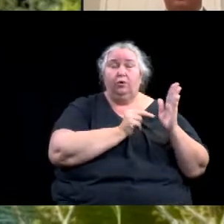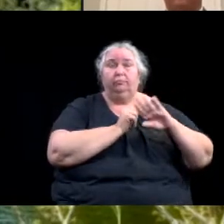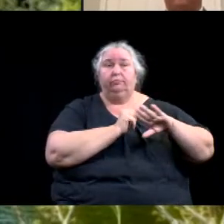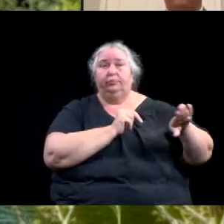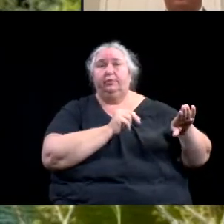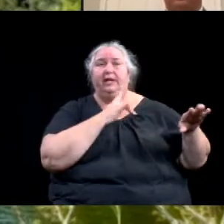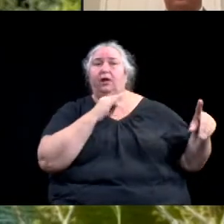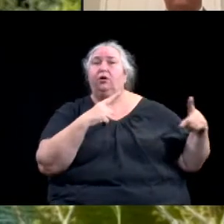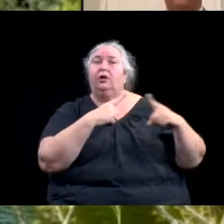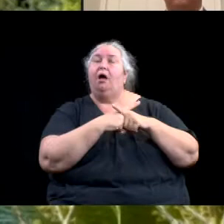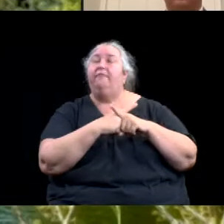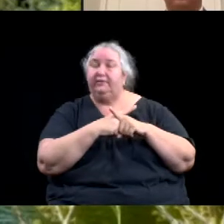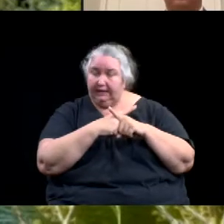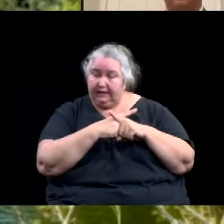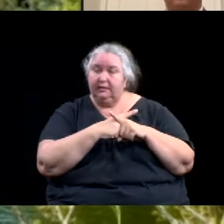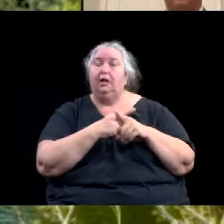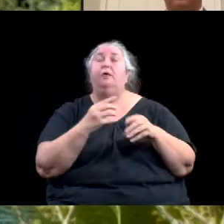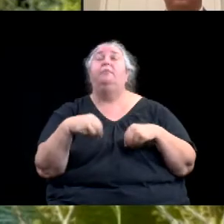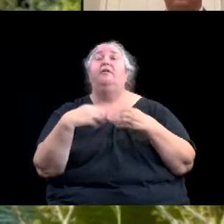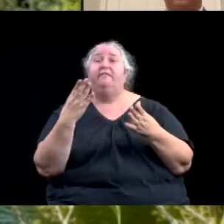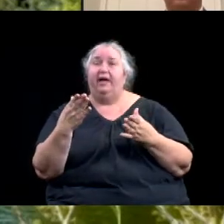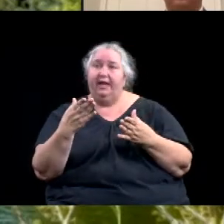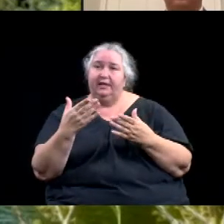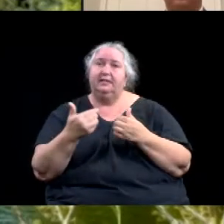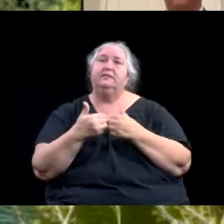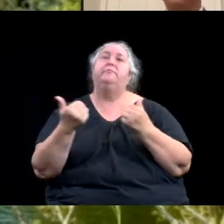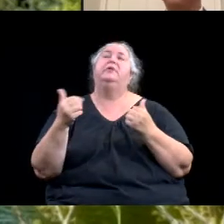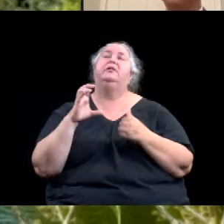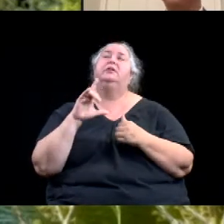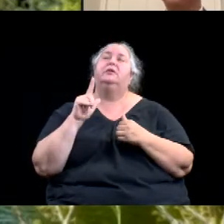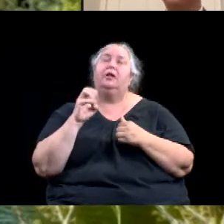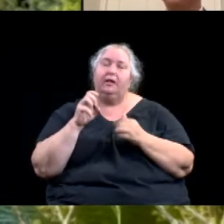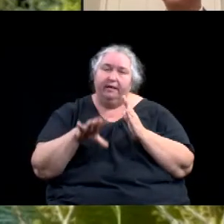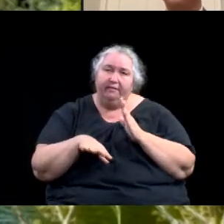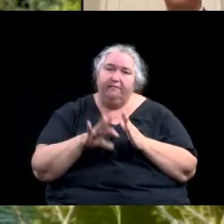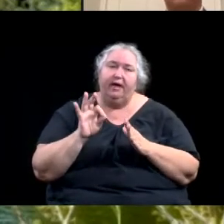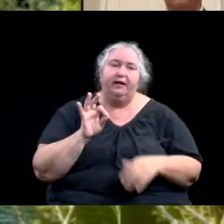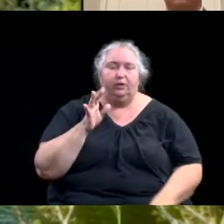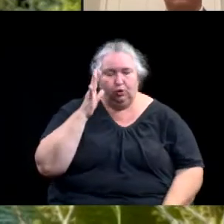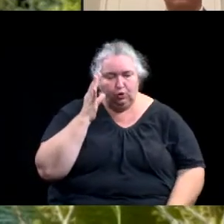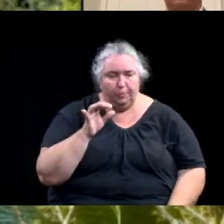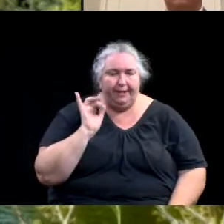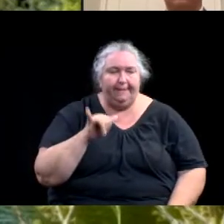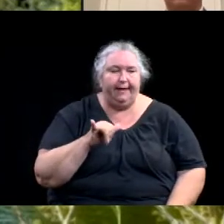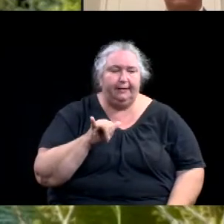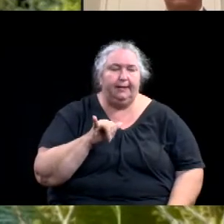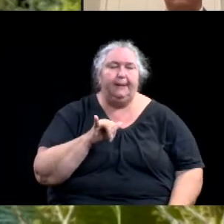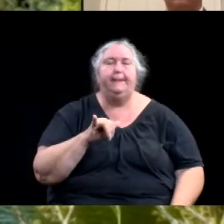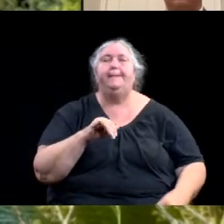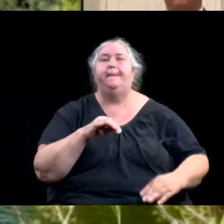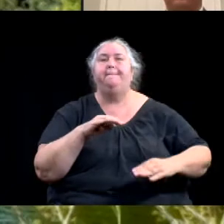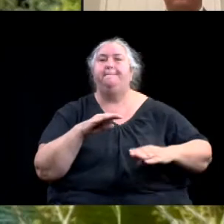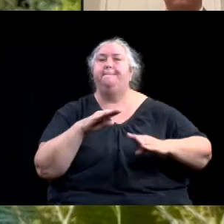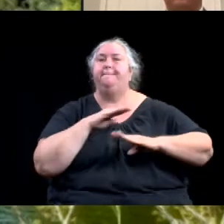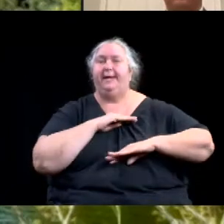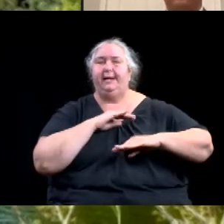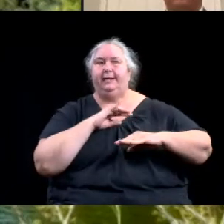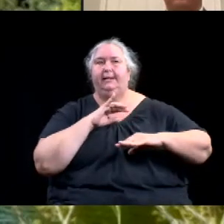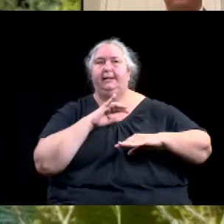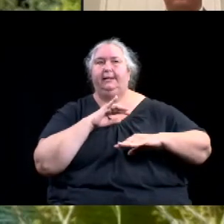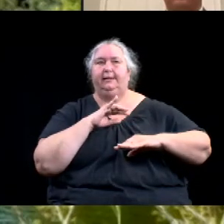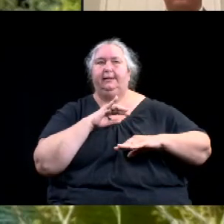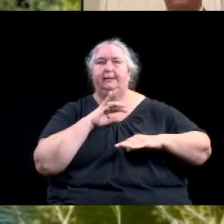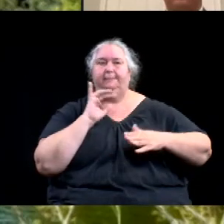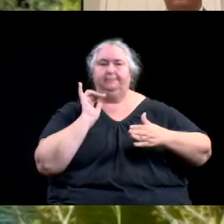at which this ordinance is passed is open to the public and required by law. Now, under Texas state law,